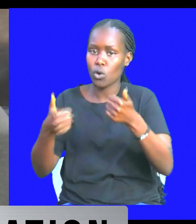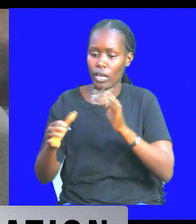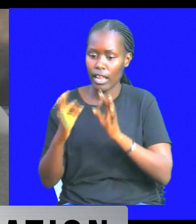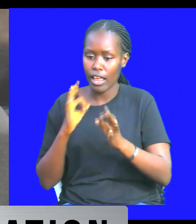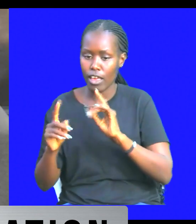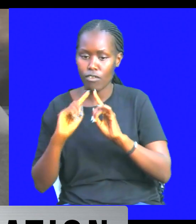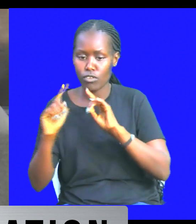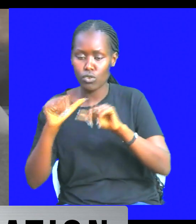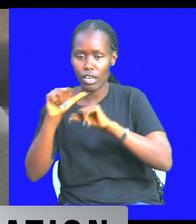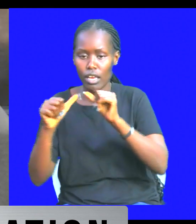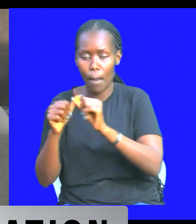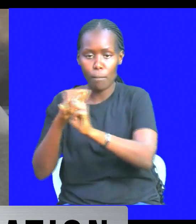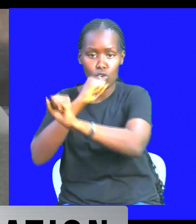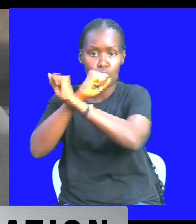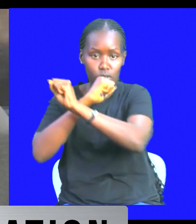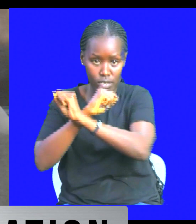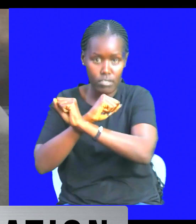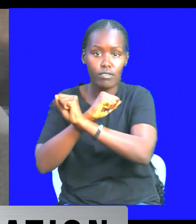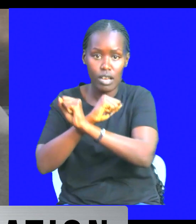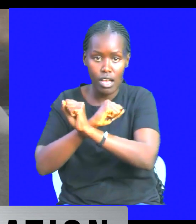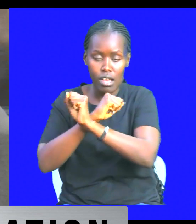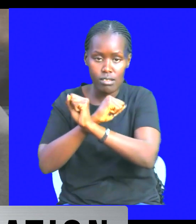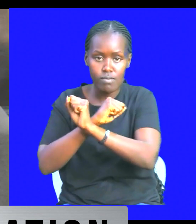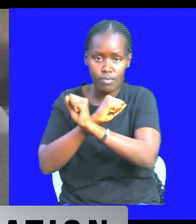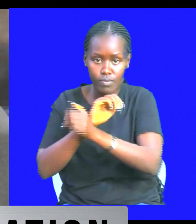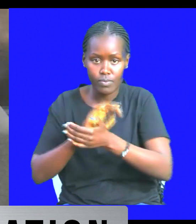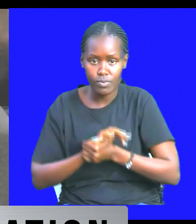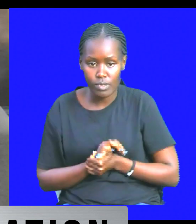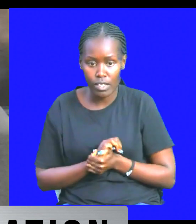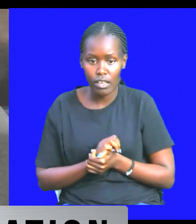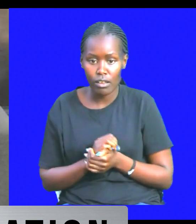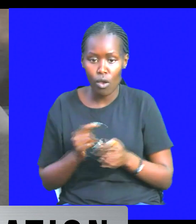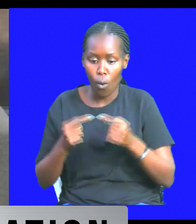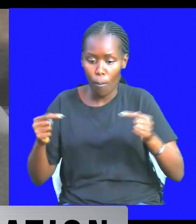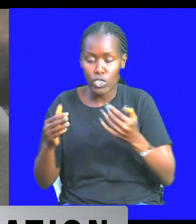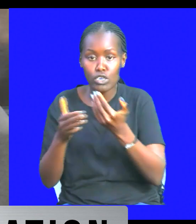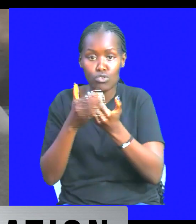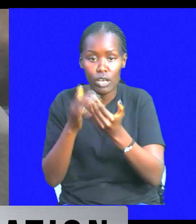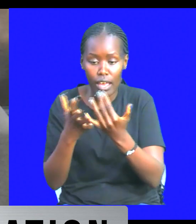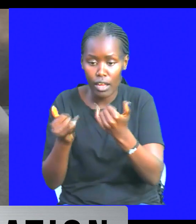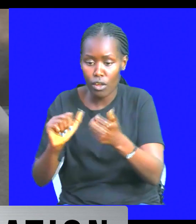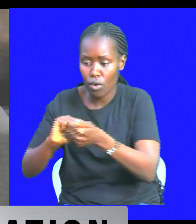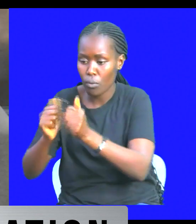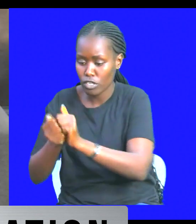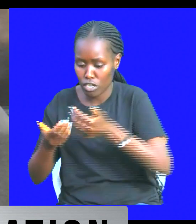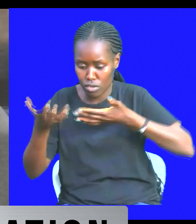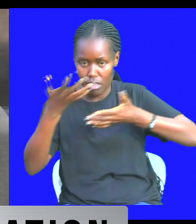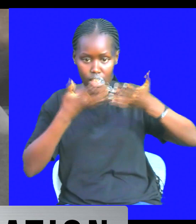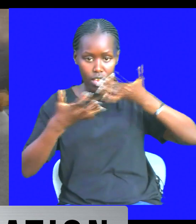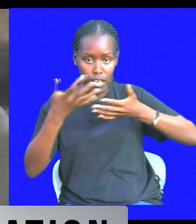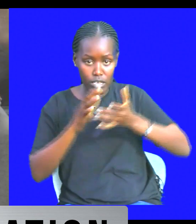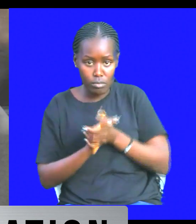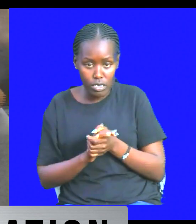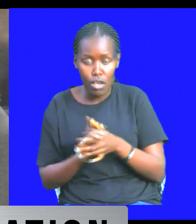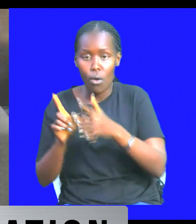about preventive as opposed to curative. Then that means that we are changing the engagement to be that we are